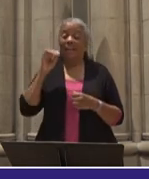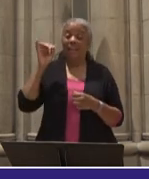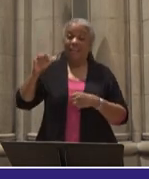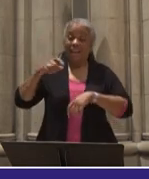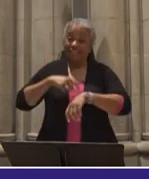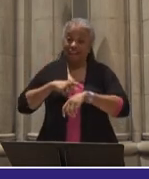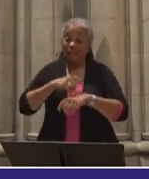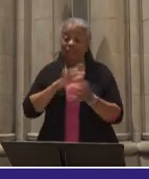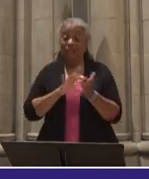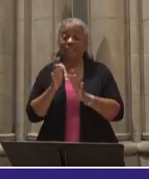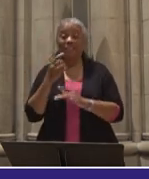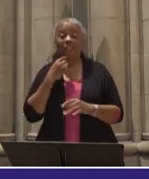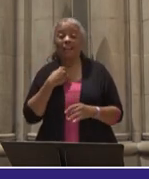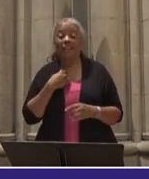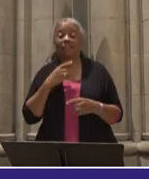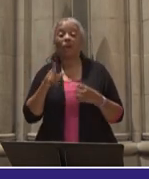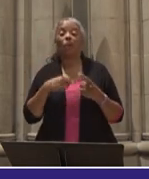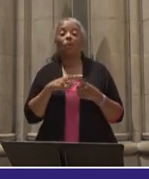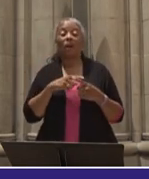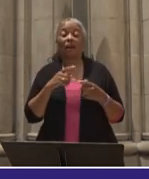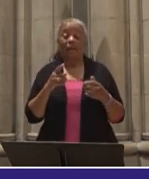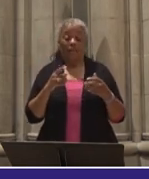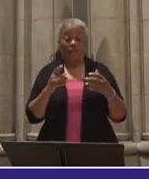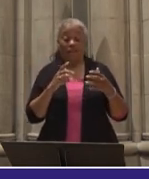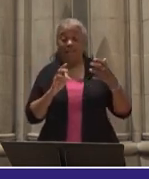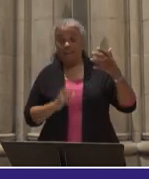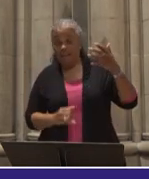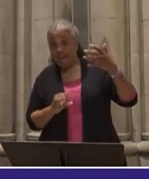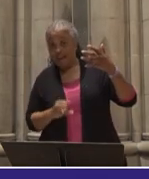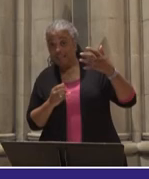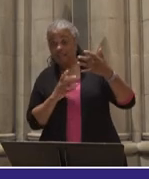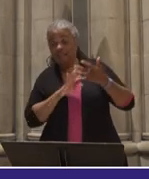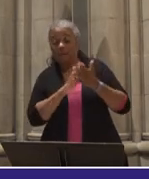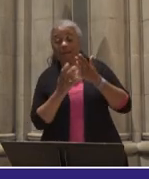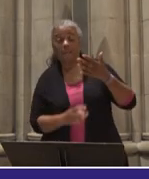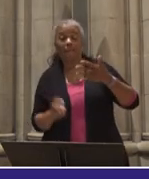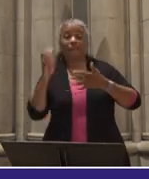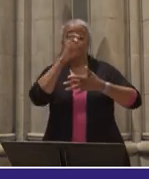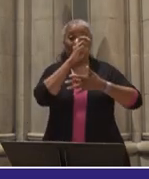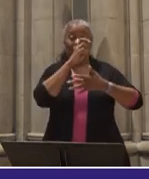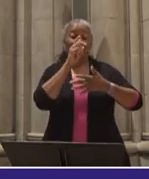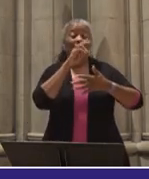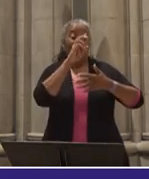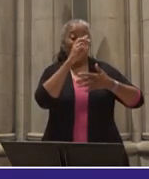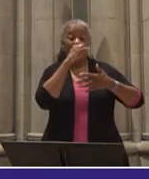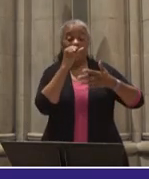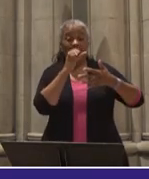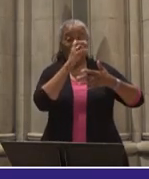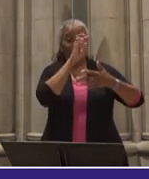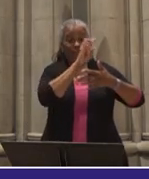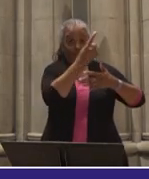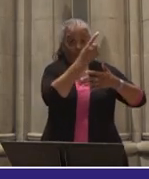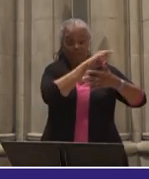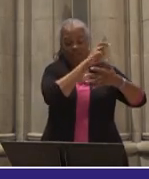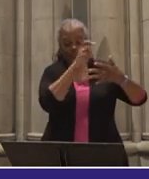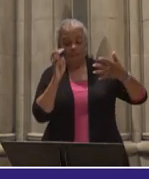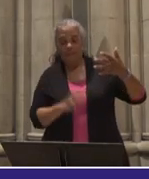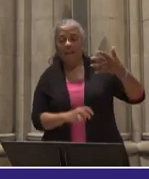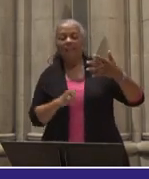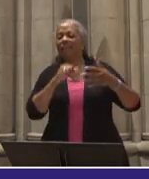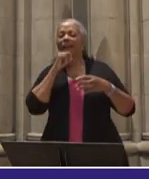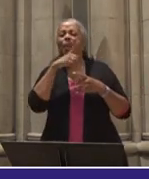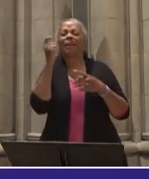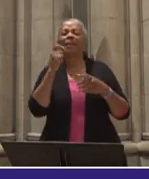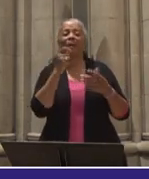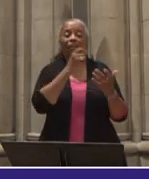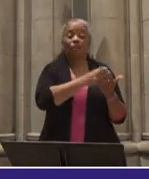Jesus tells us, where the first are last and the last are first, not because there is a reversal of fortunes, but